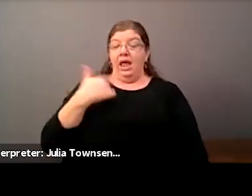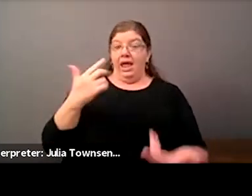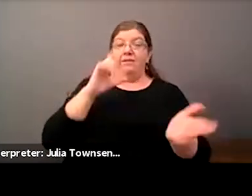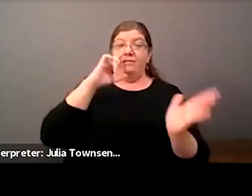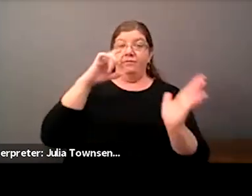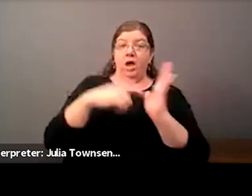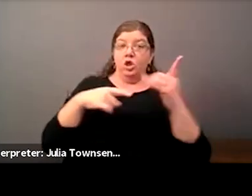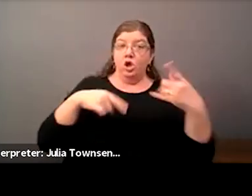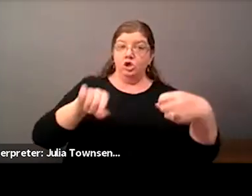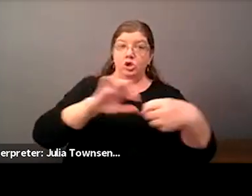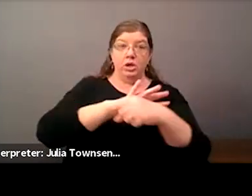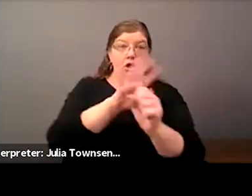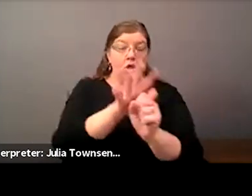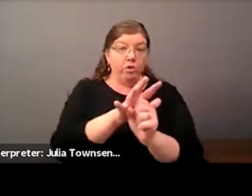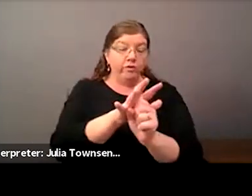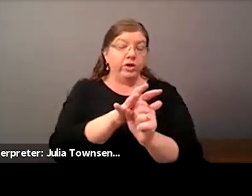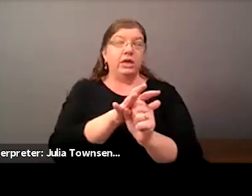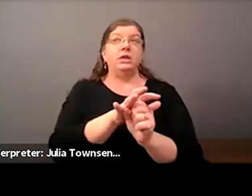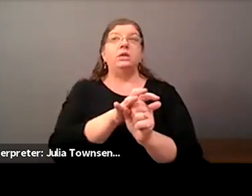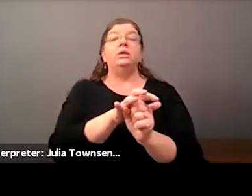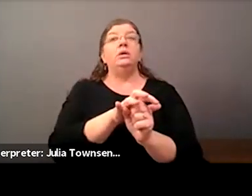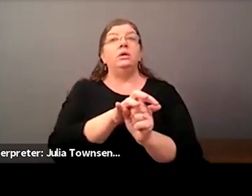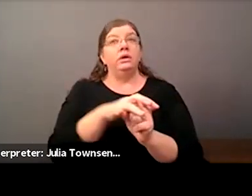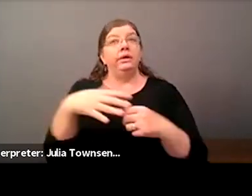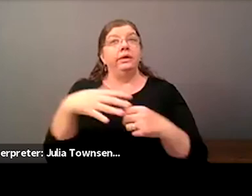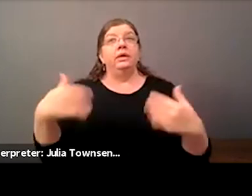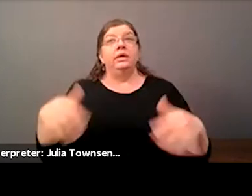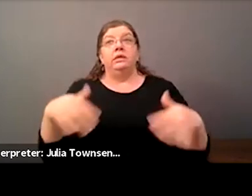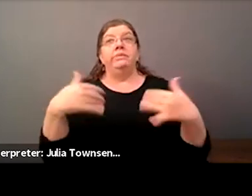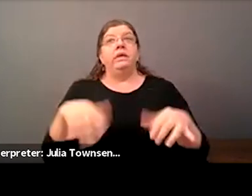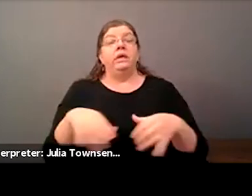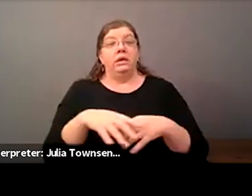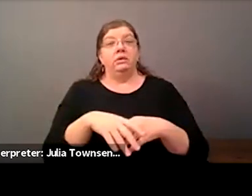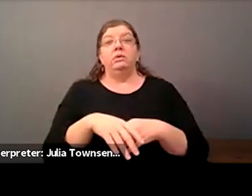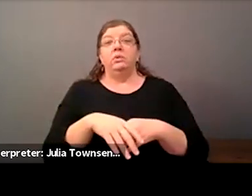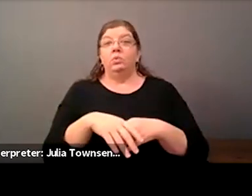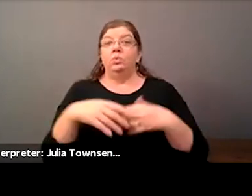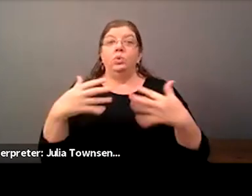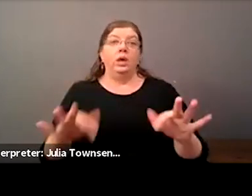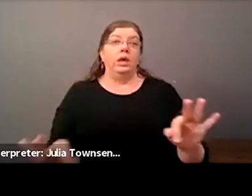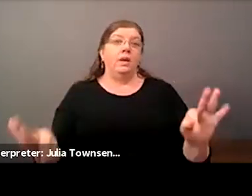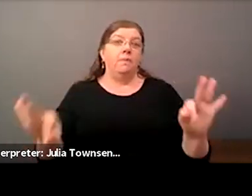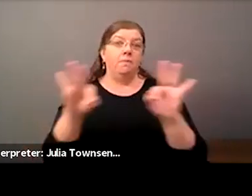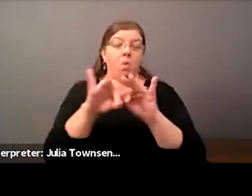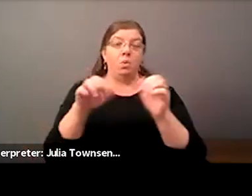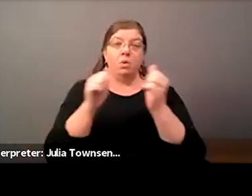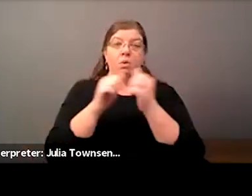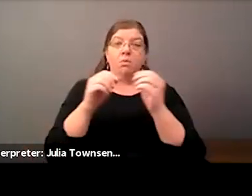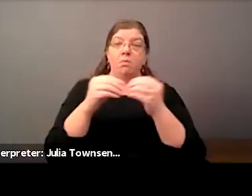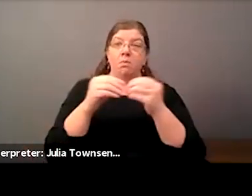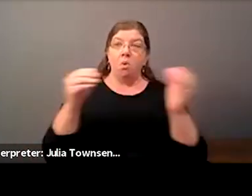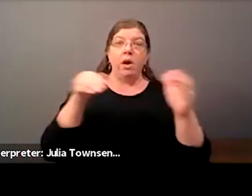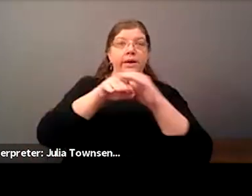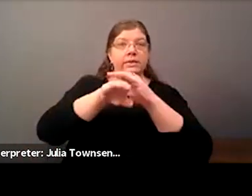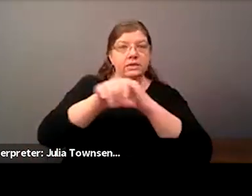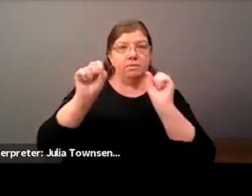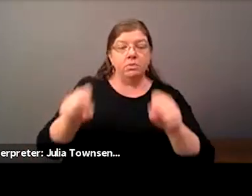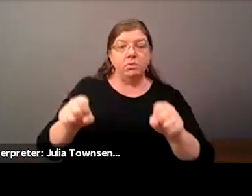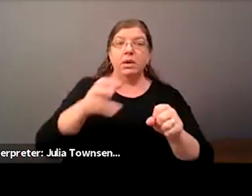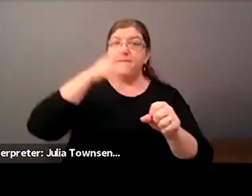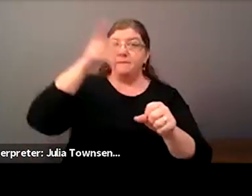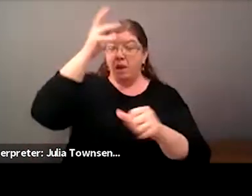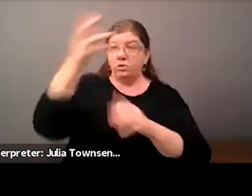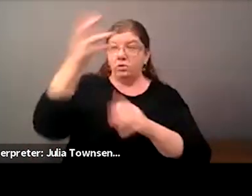that during covid it's been um been extremely important to be more available and and the parents have